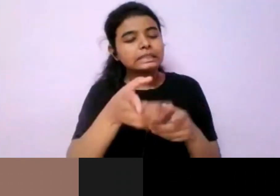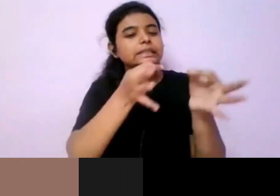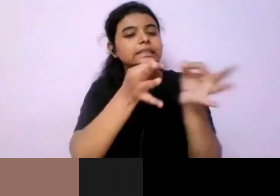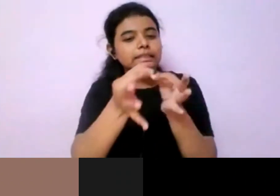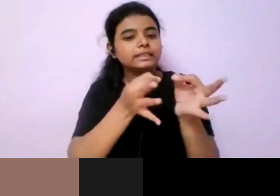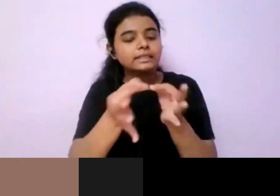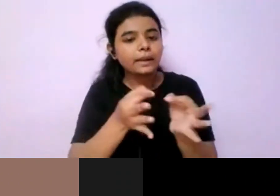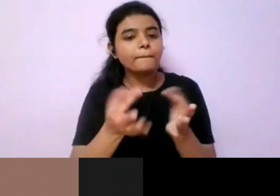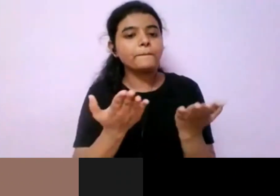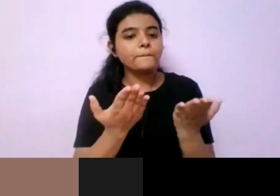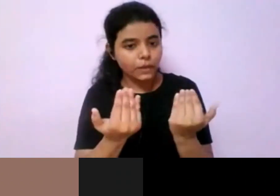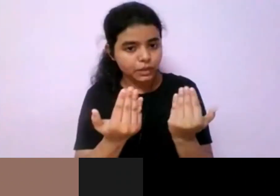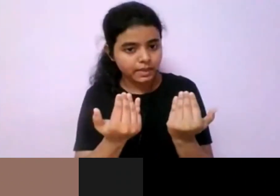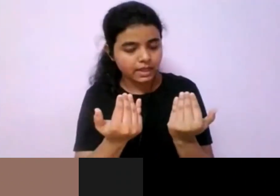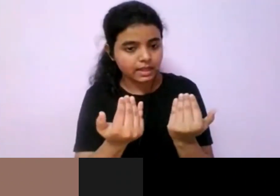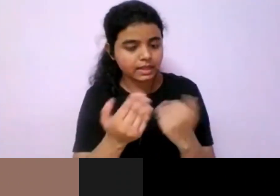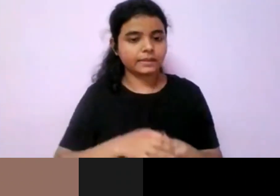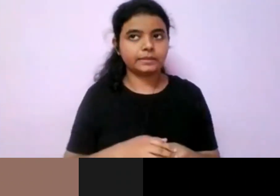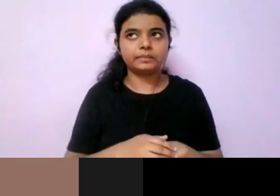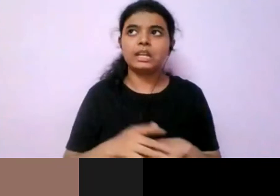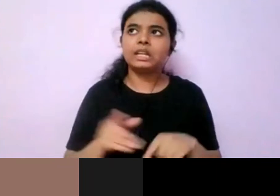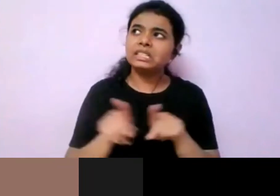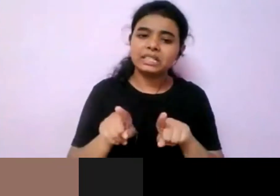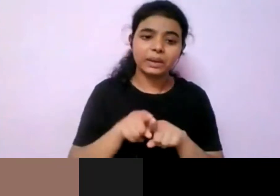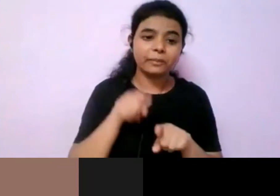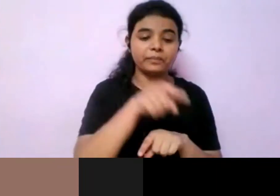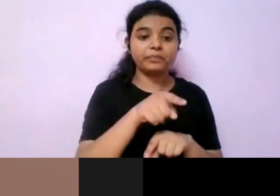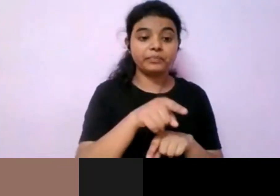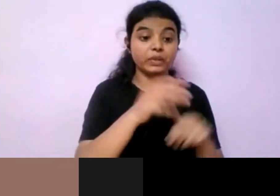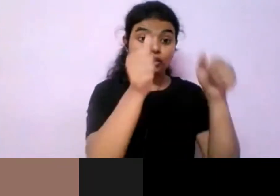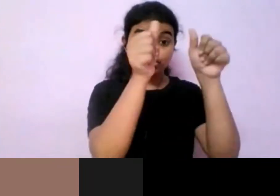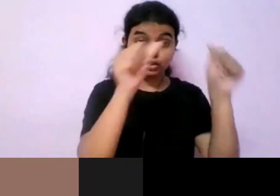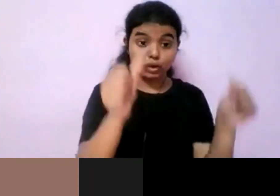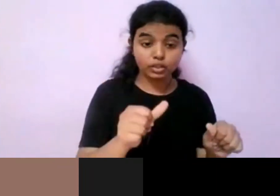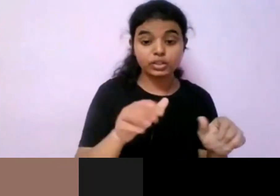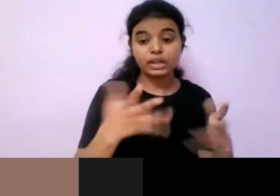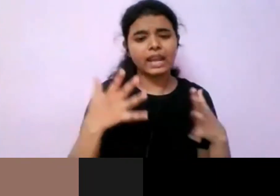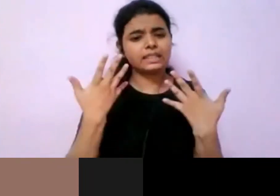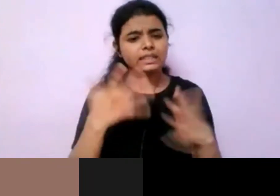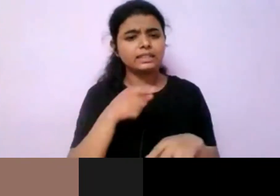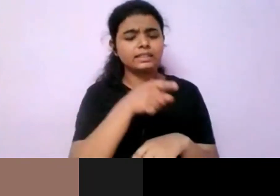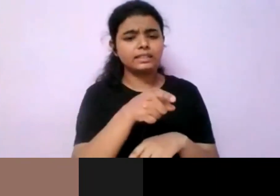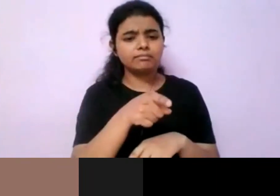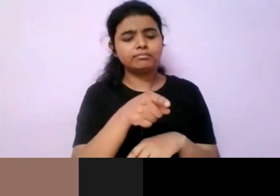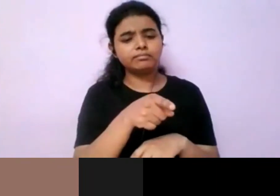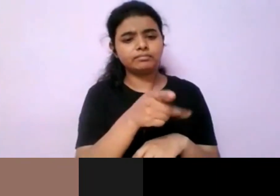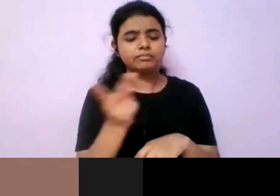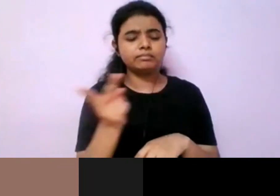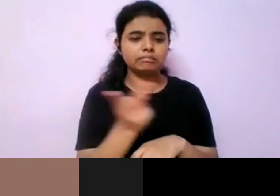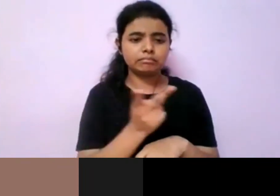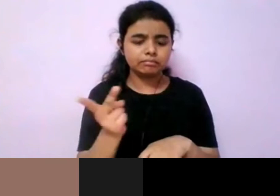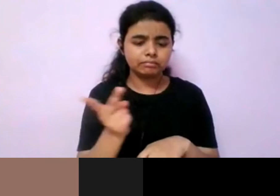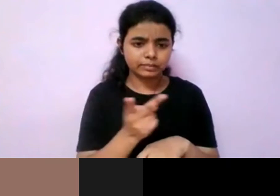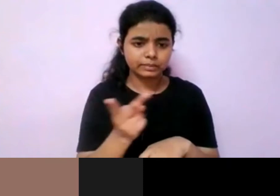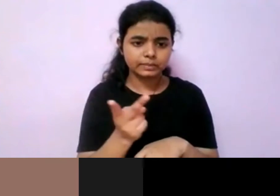explain, as in, interplay between structure and agency has also spoken